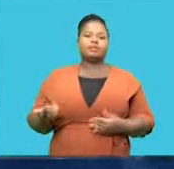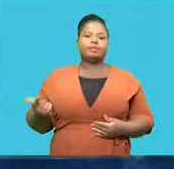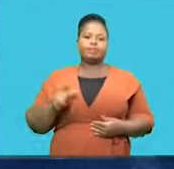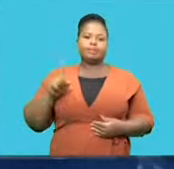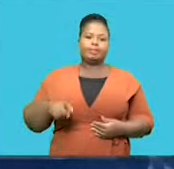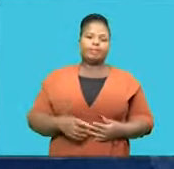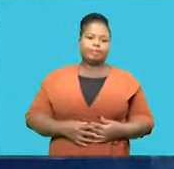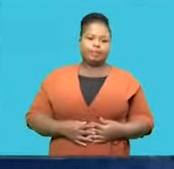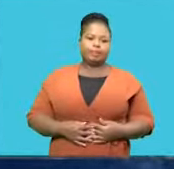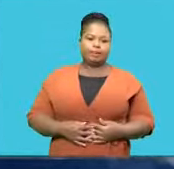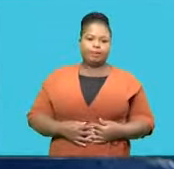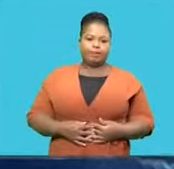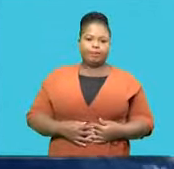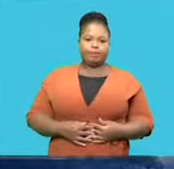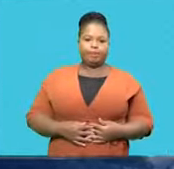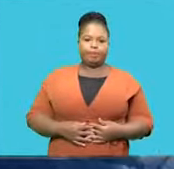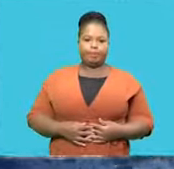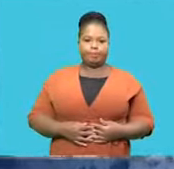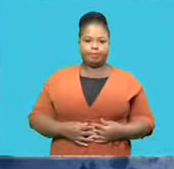nqangi emphakathini.